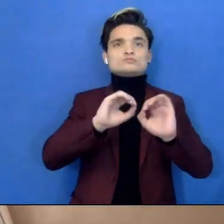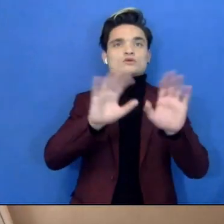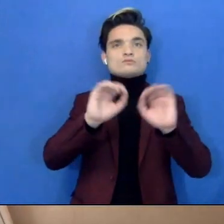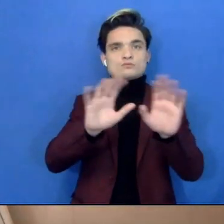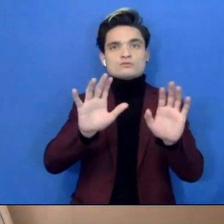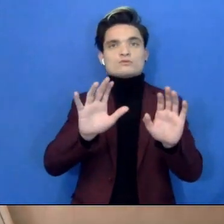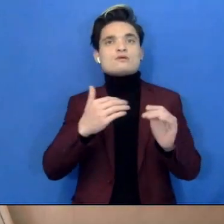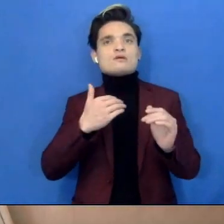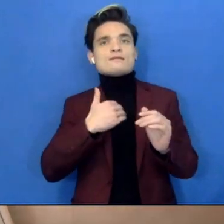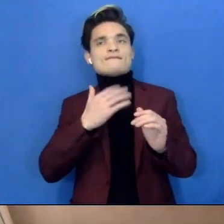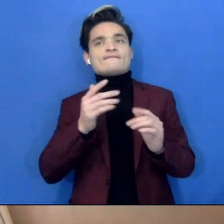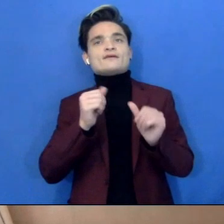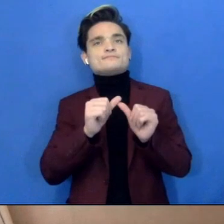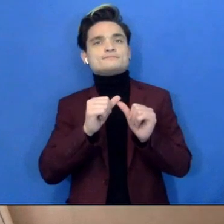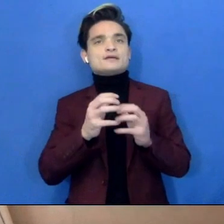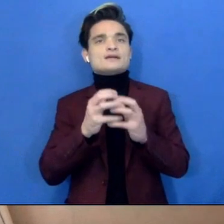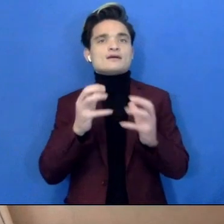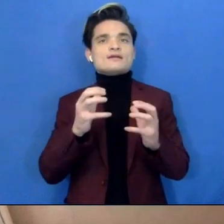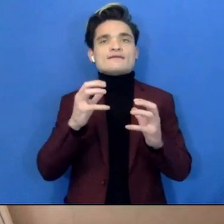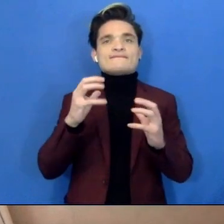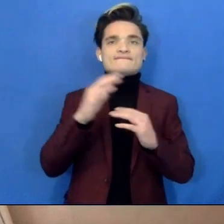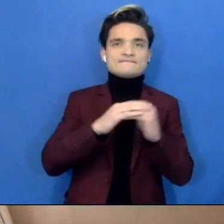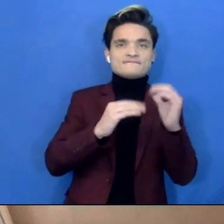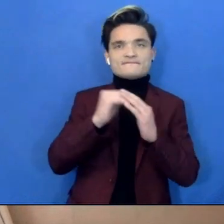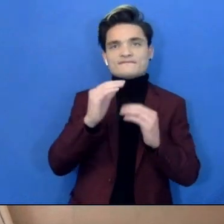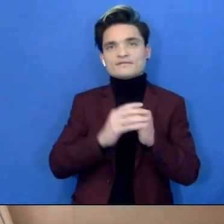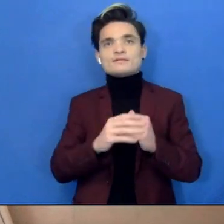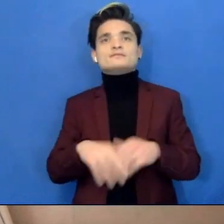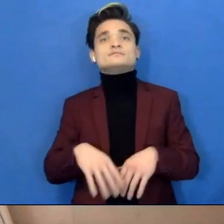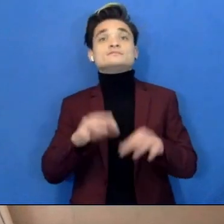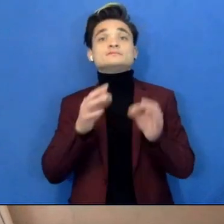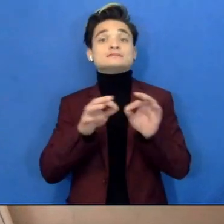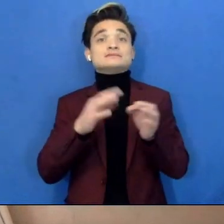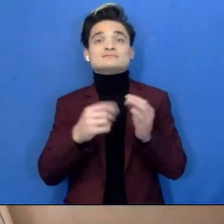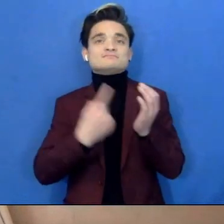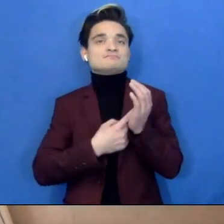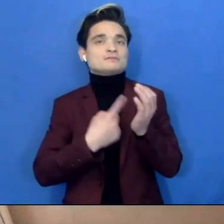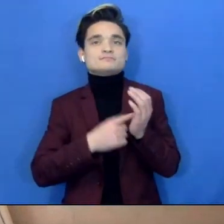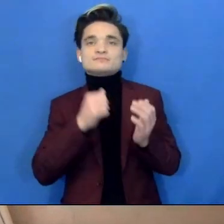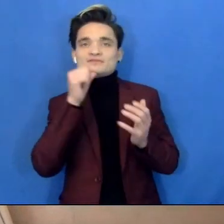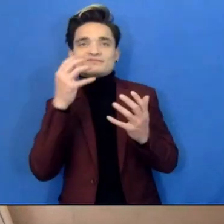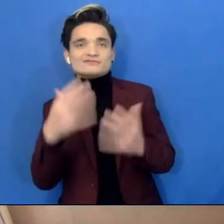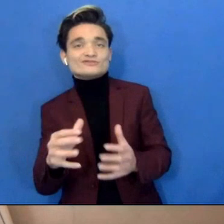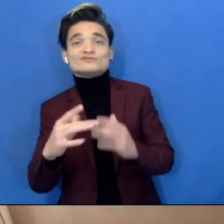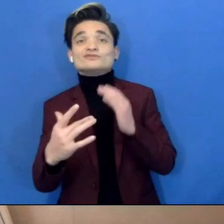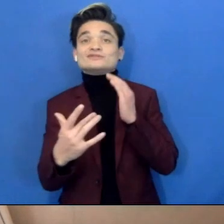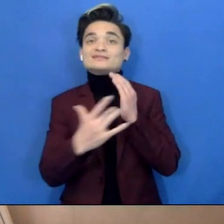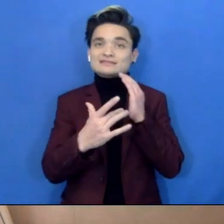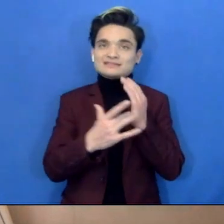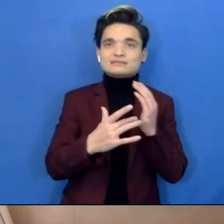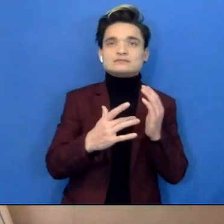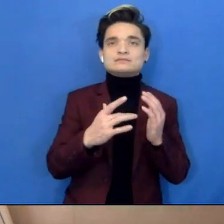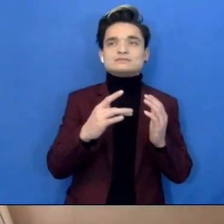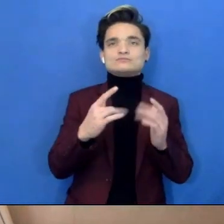sentences that you don't finish and you start over and it's not syntactically correct and so on and so forth. Spontaneous conversation is completely